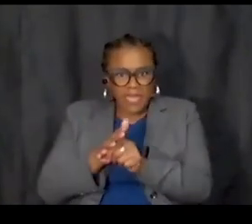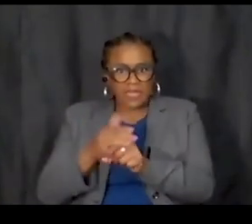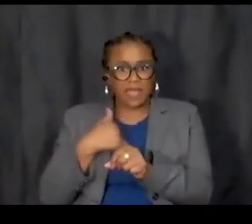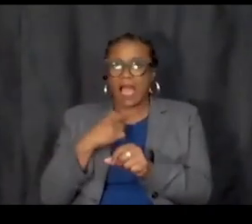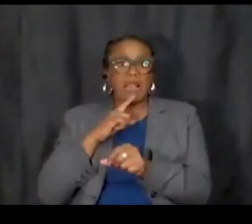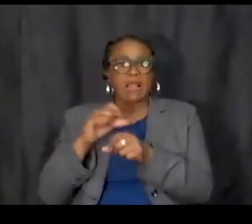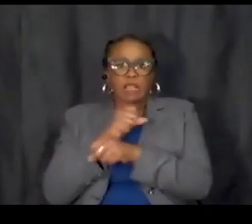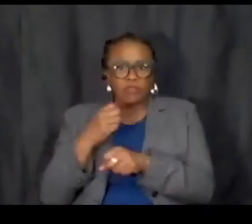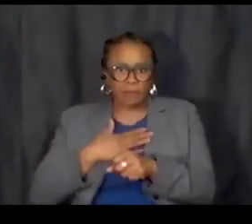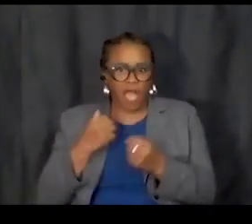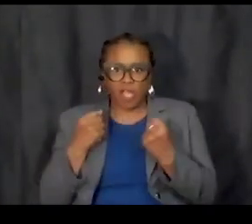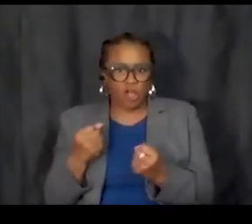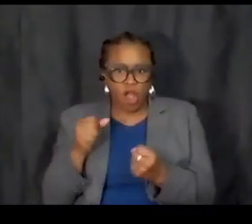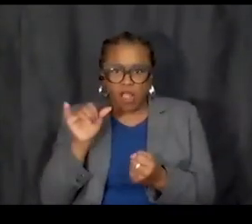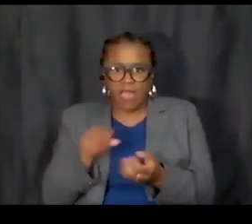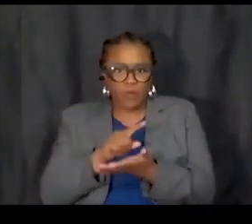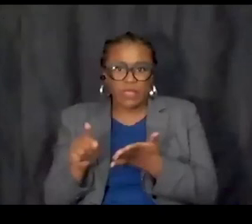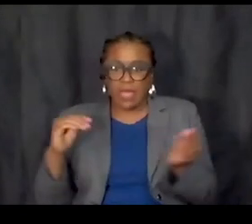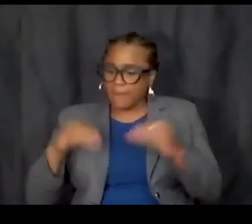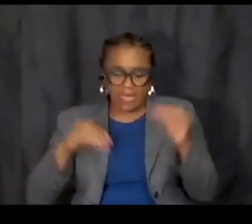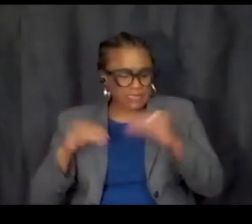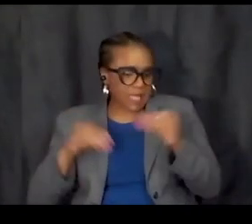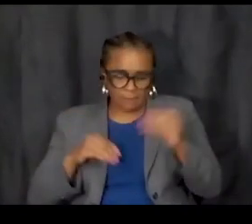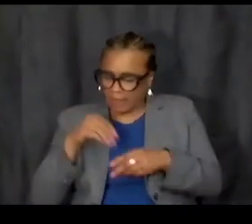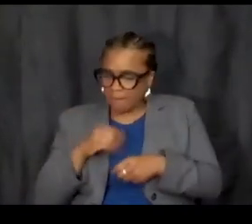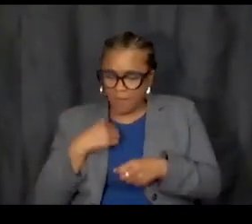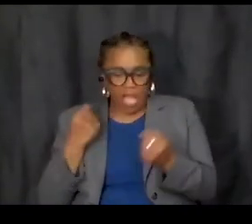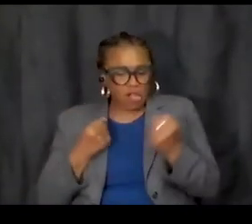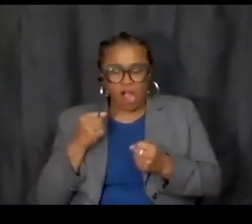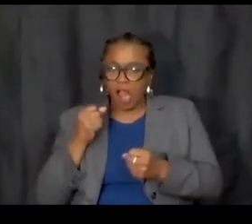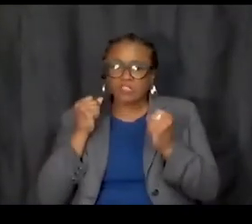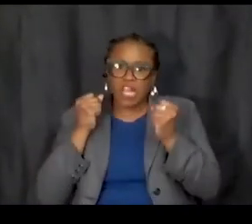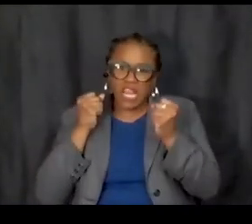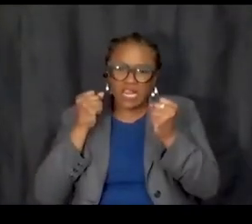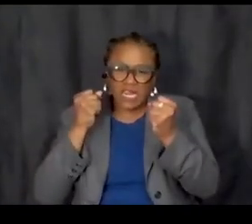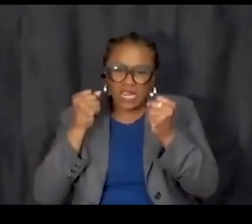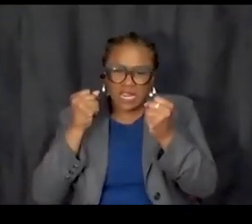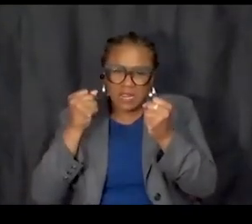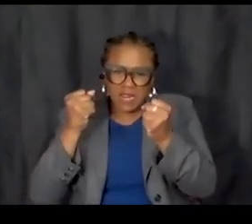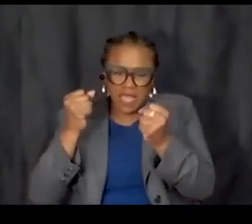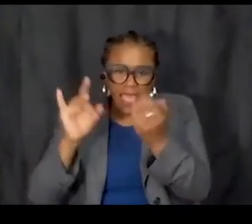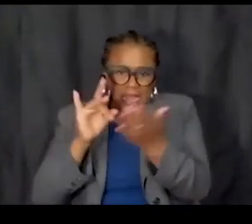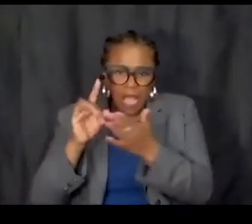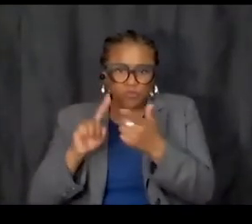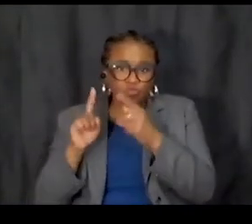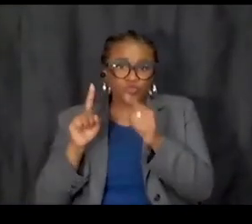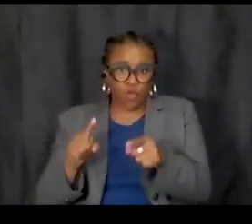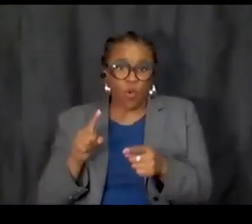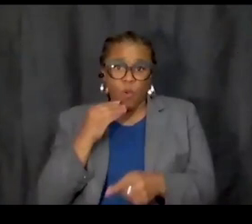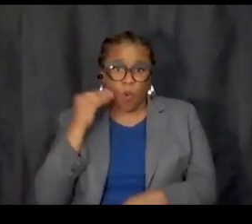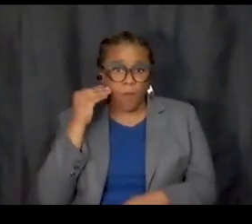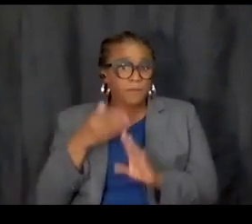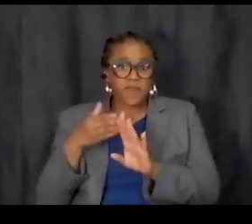in my car and I drove the 8 to 9 hours to come home, even before Wake Forest, where I was teaching at the time, shut down,